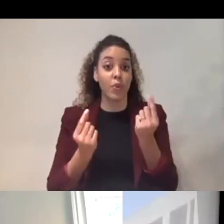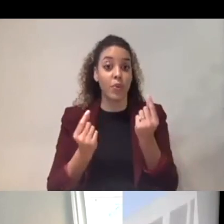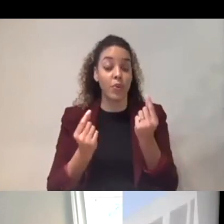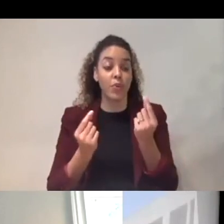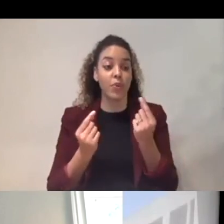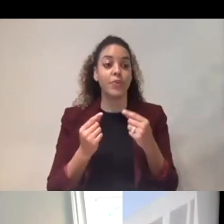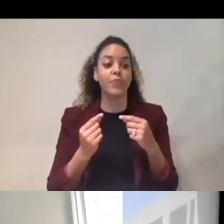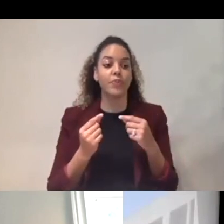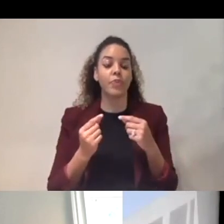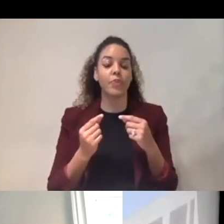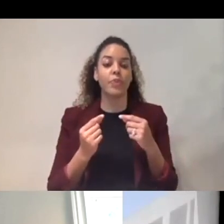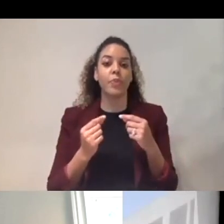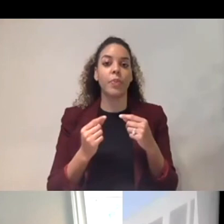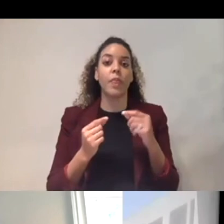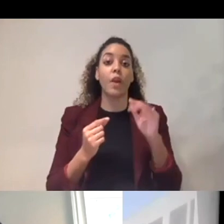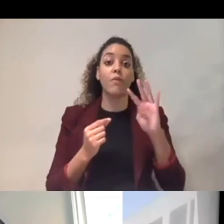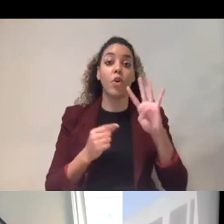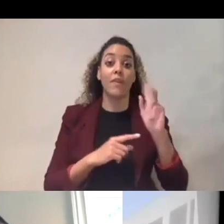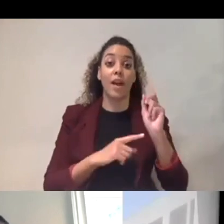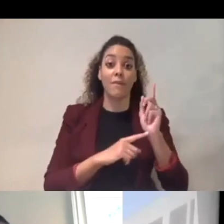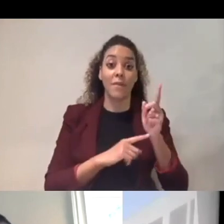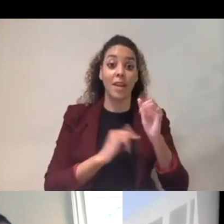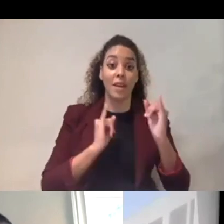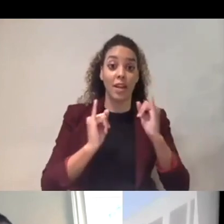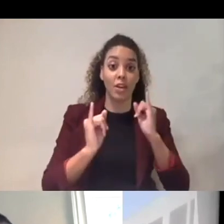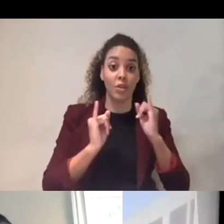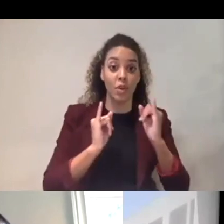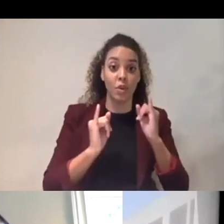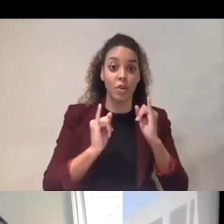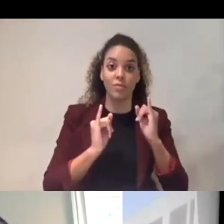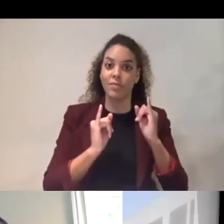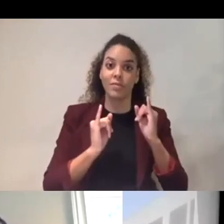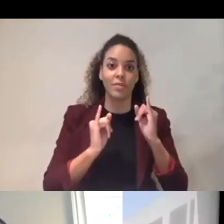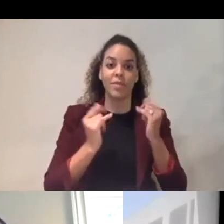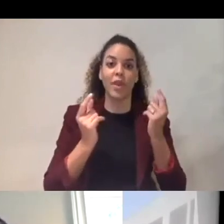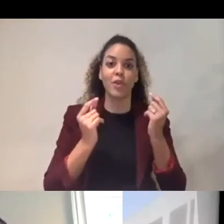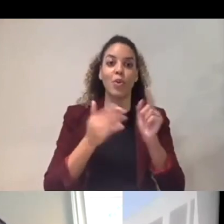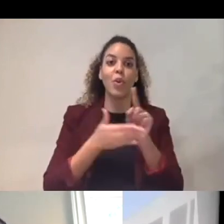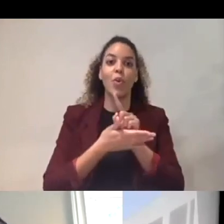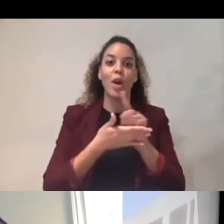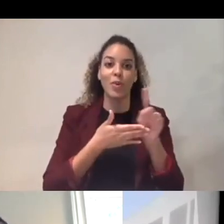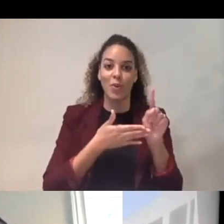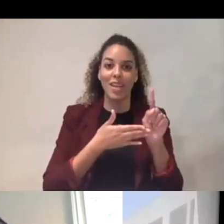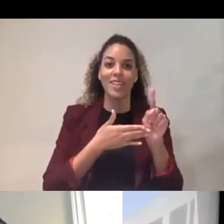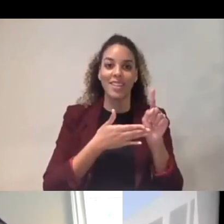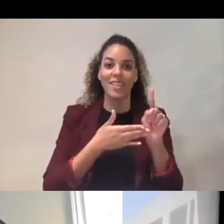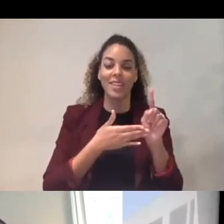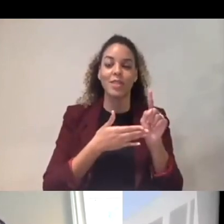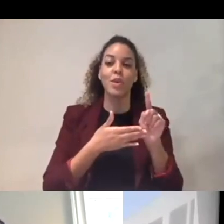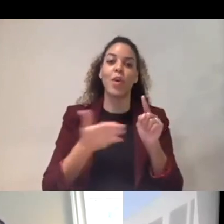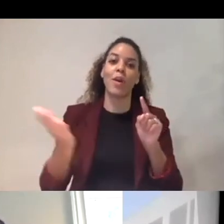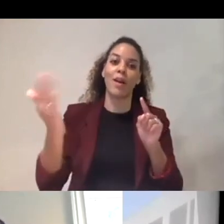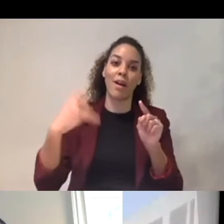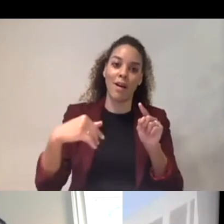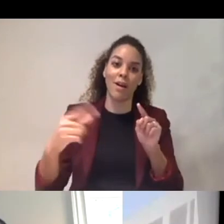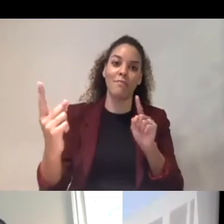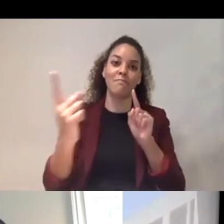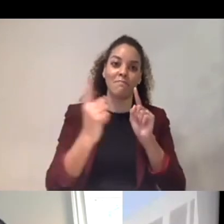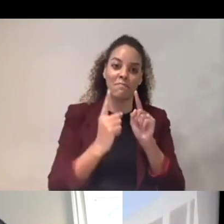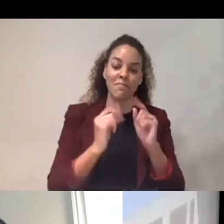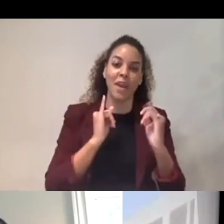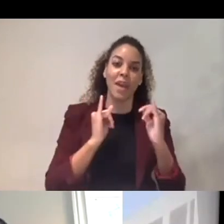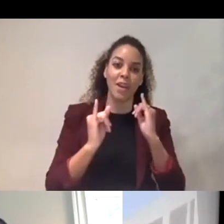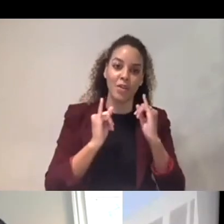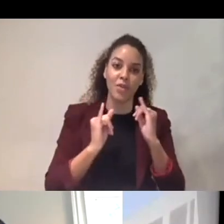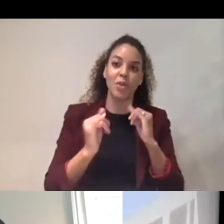that 45-minute interview with someone, they bring them in for a week and try them out in different skills and be able to test them out and to